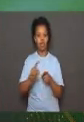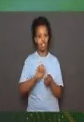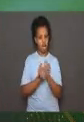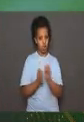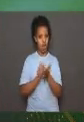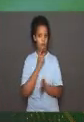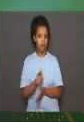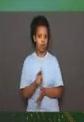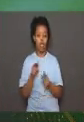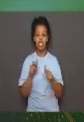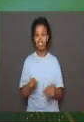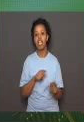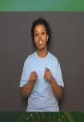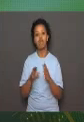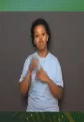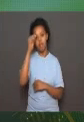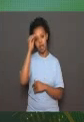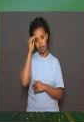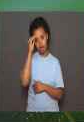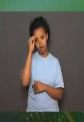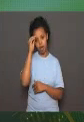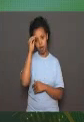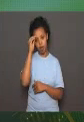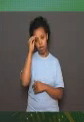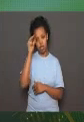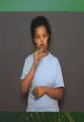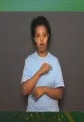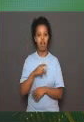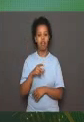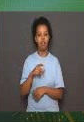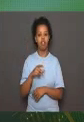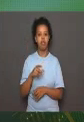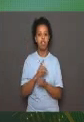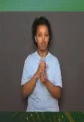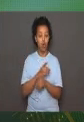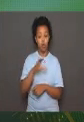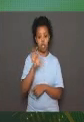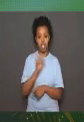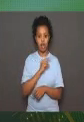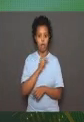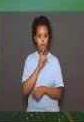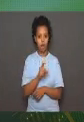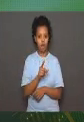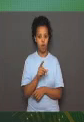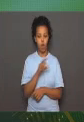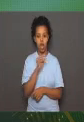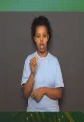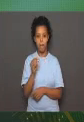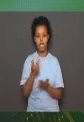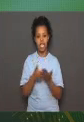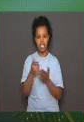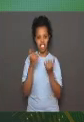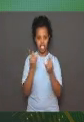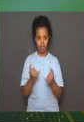Today, we are going to learn what innate behavior is and the types of innate